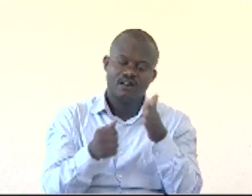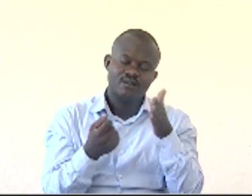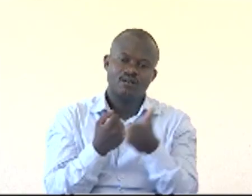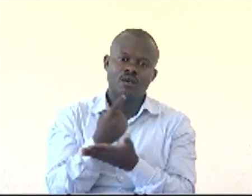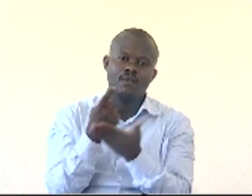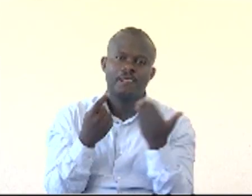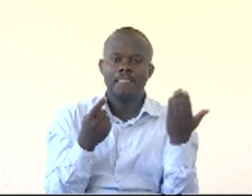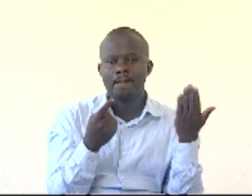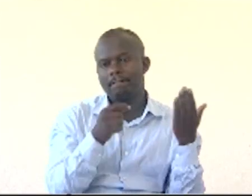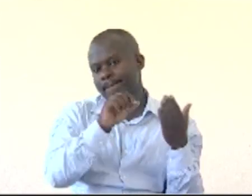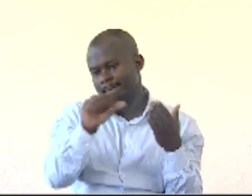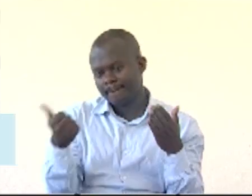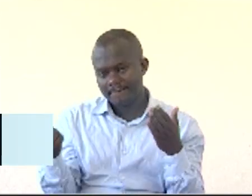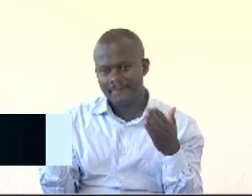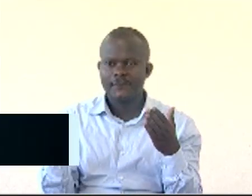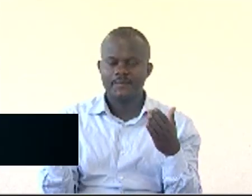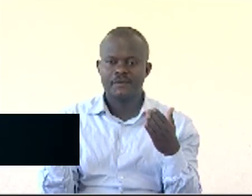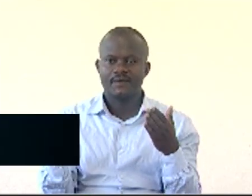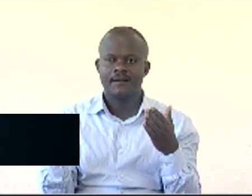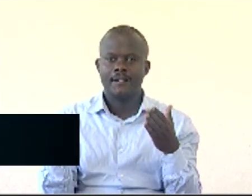cause other